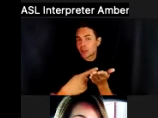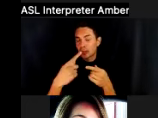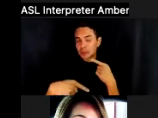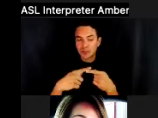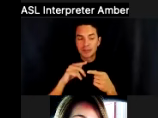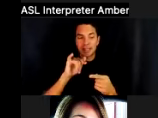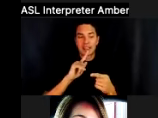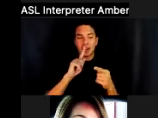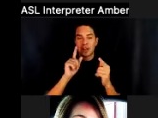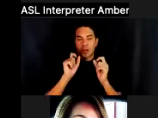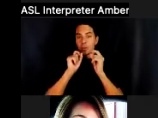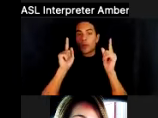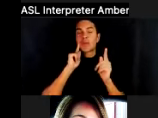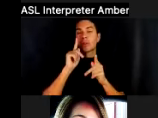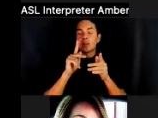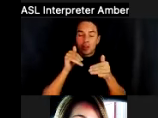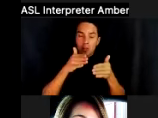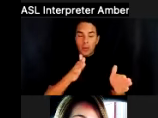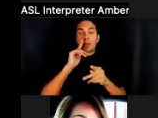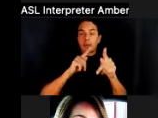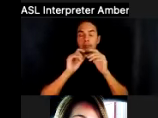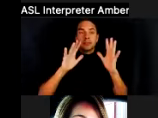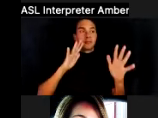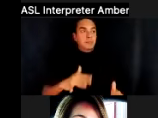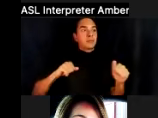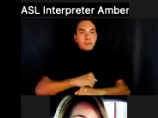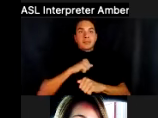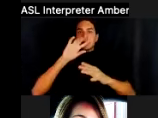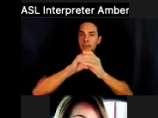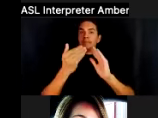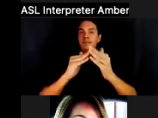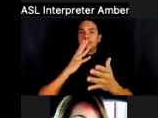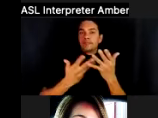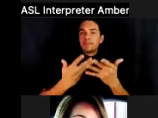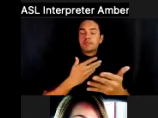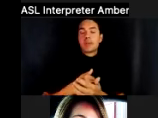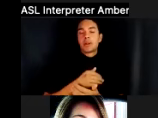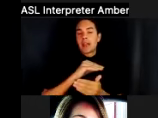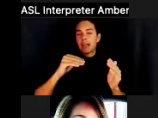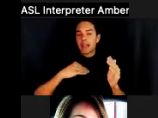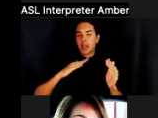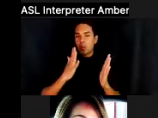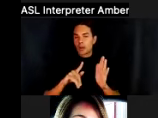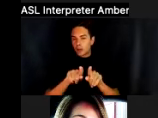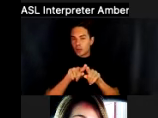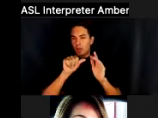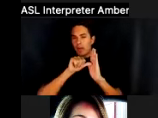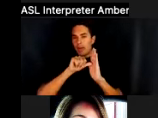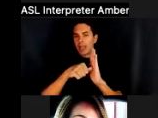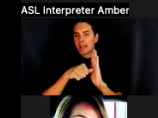the way for people to come together, commune, and also really highlight the sort